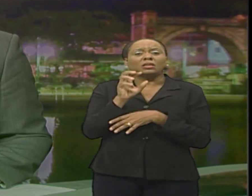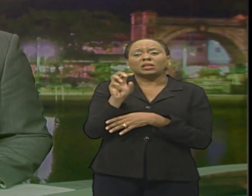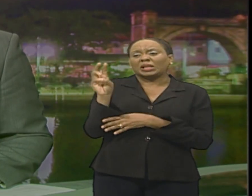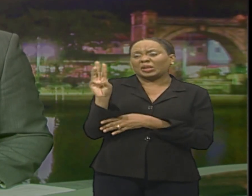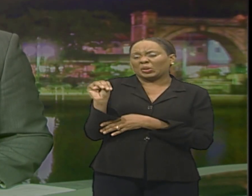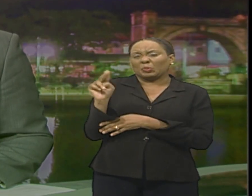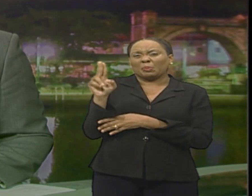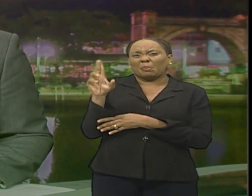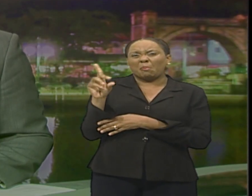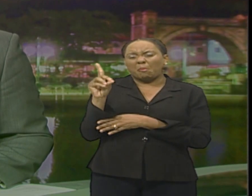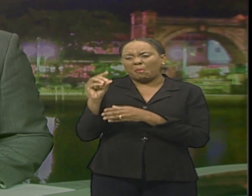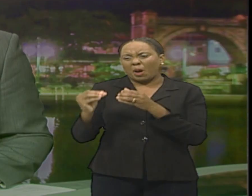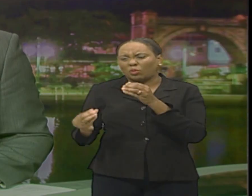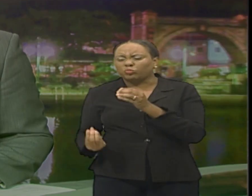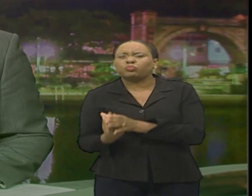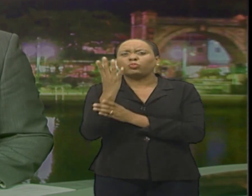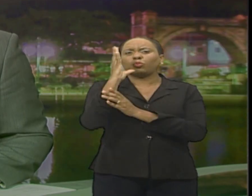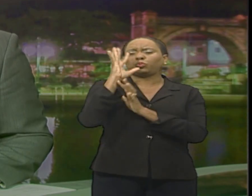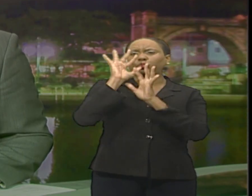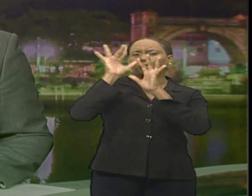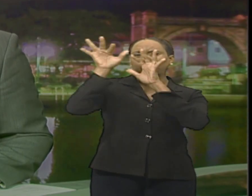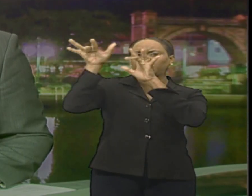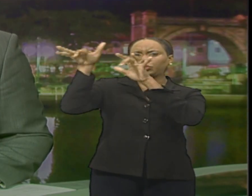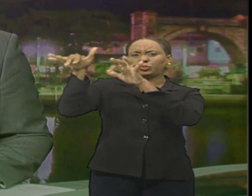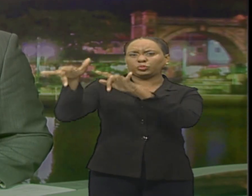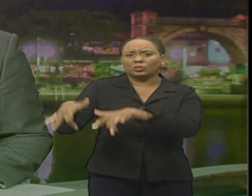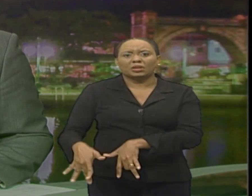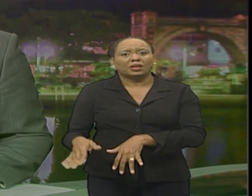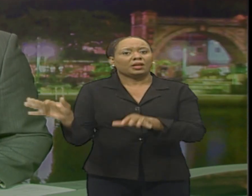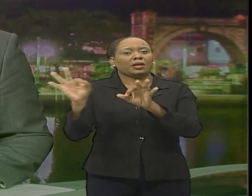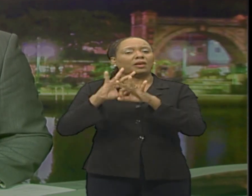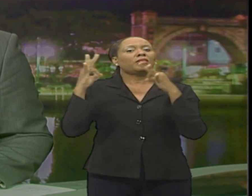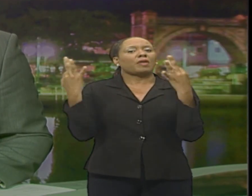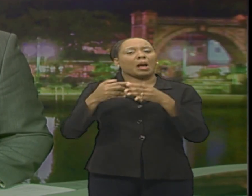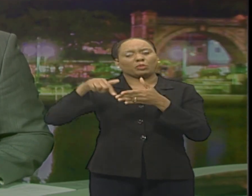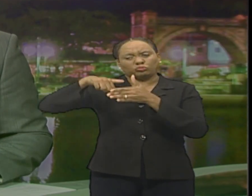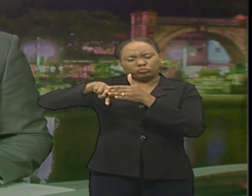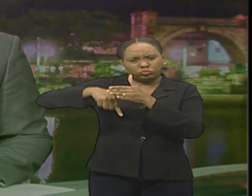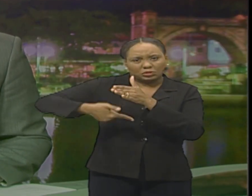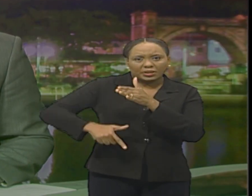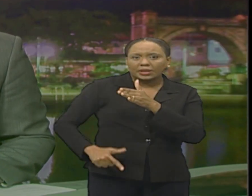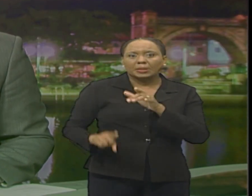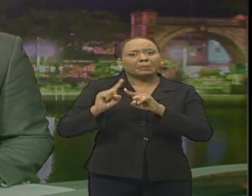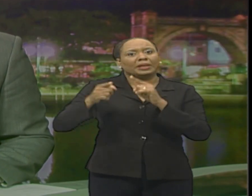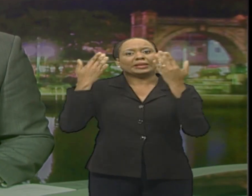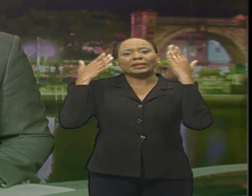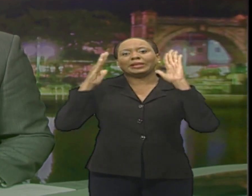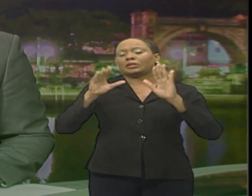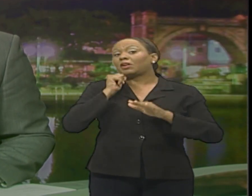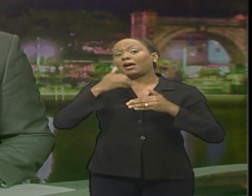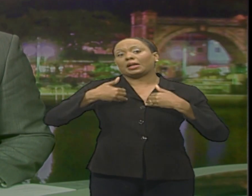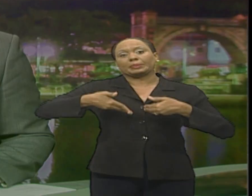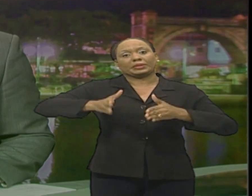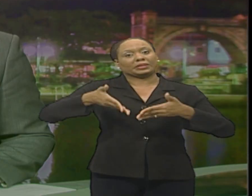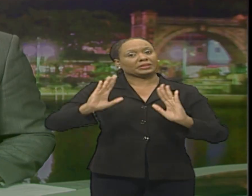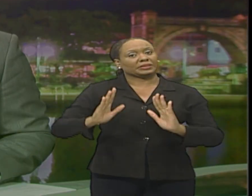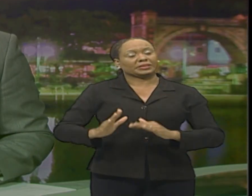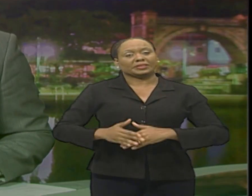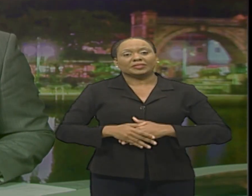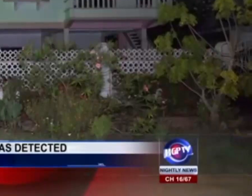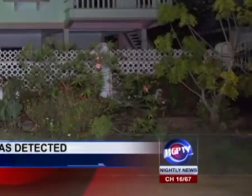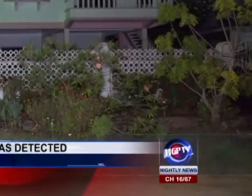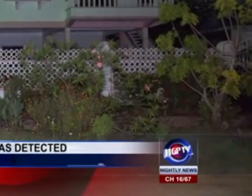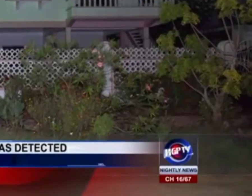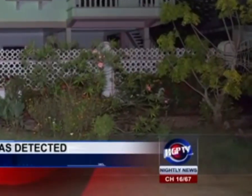the air. The well was being dug in the backyard of a family who did not have the permission to do so. A Diamond New